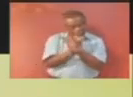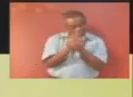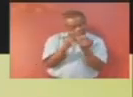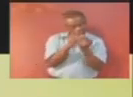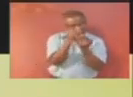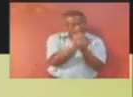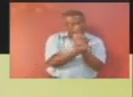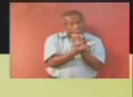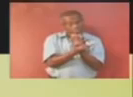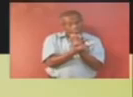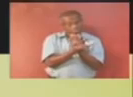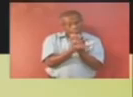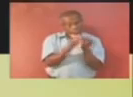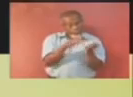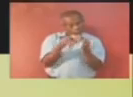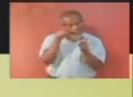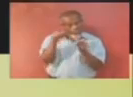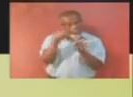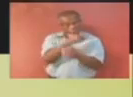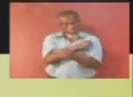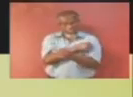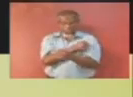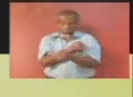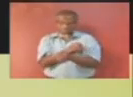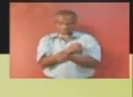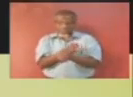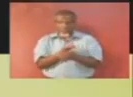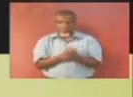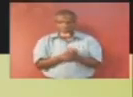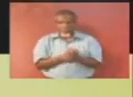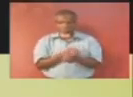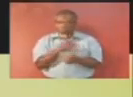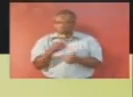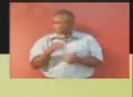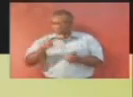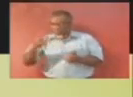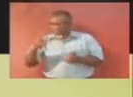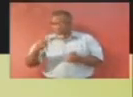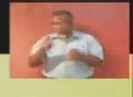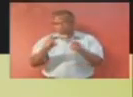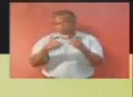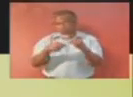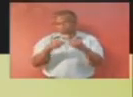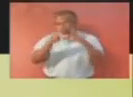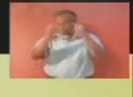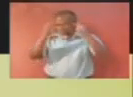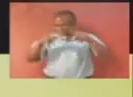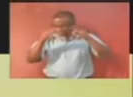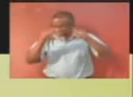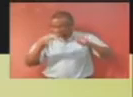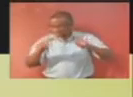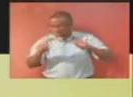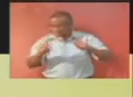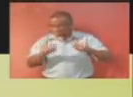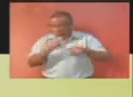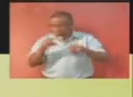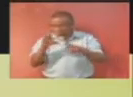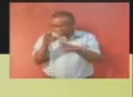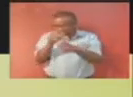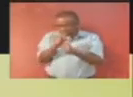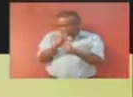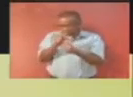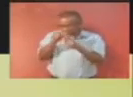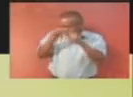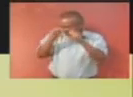And my second question has to do with testing. Now, we note that when we get test results today, it would